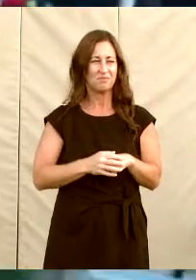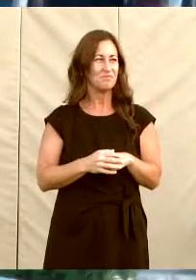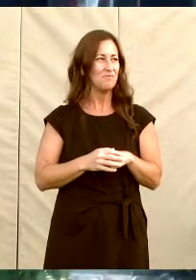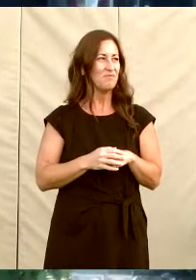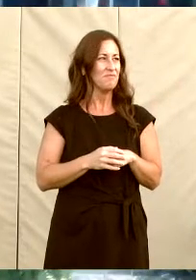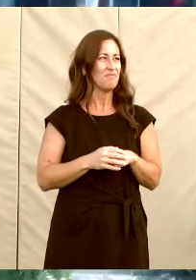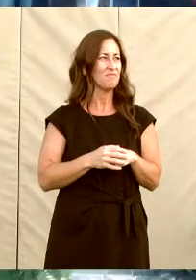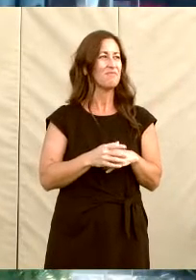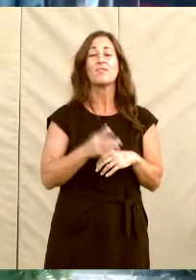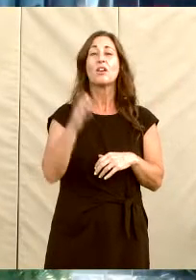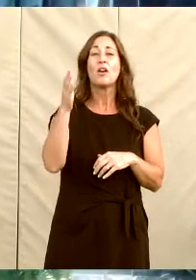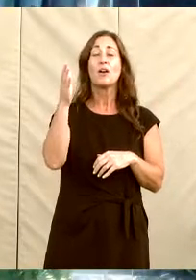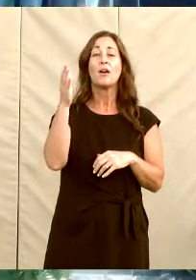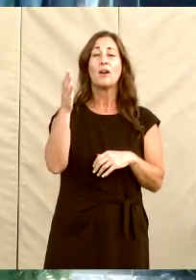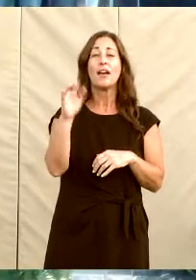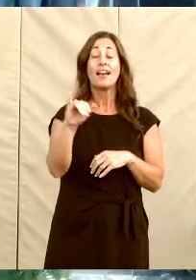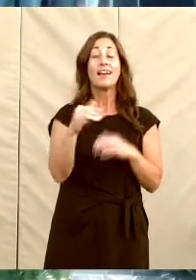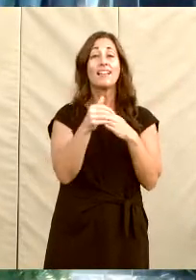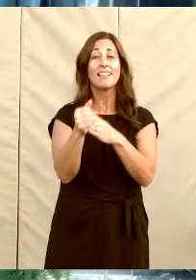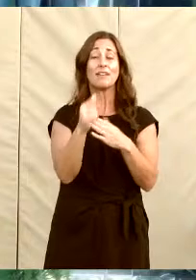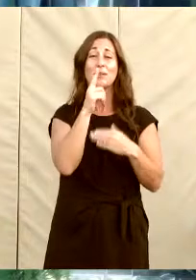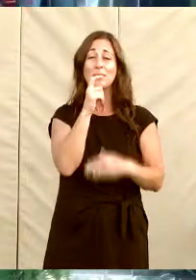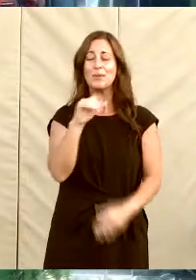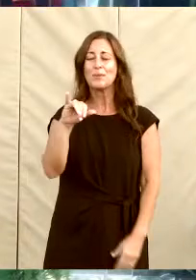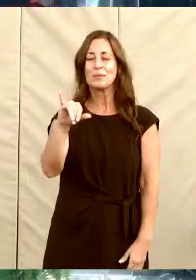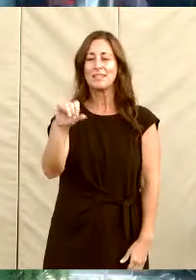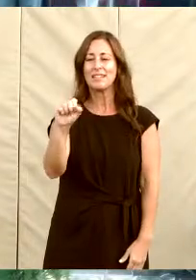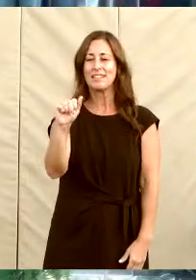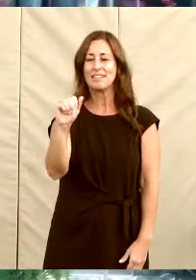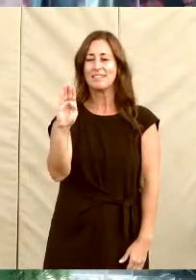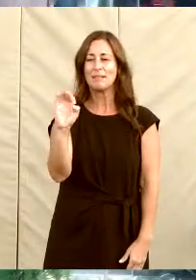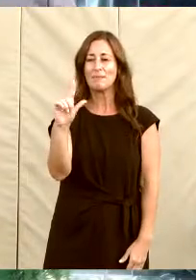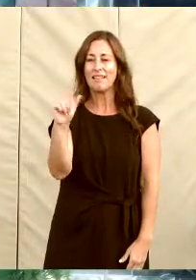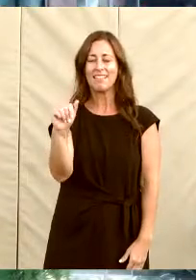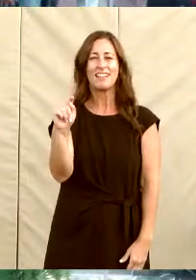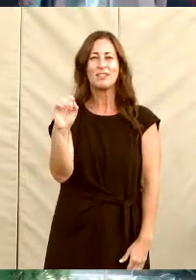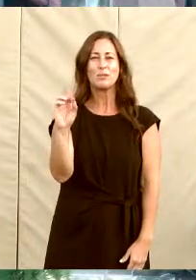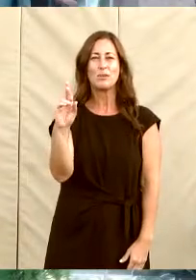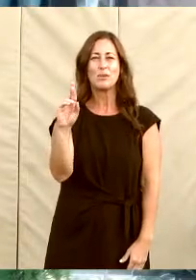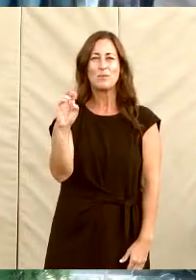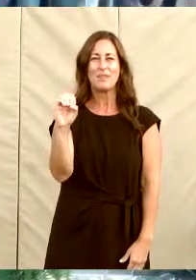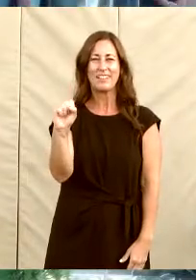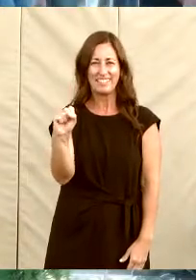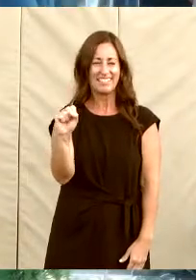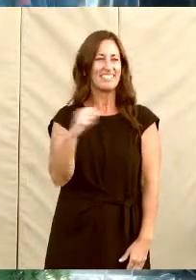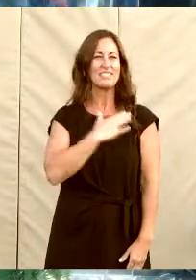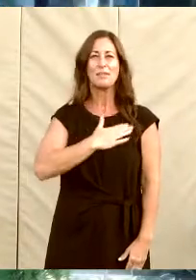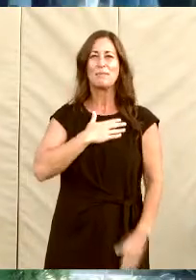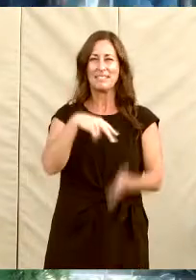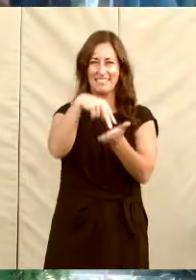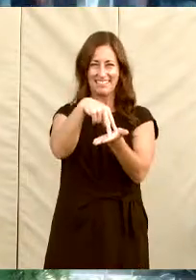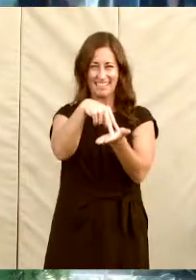EVHS student, Isabella Torres. Please remain standing until our NJROTC clears the